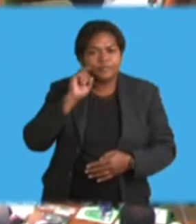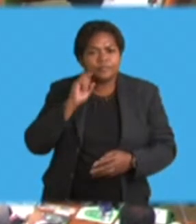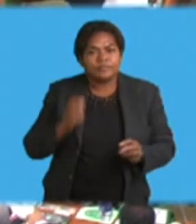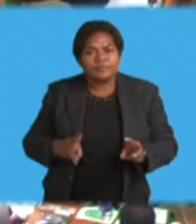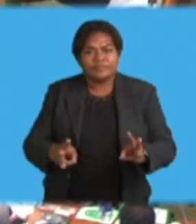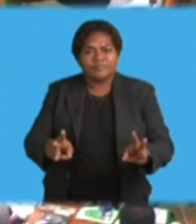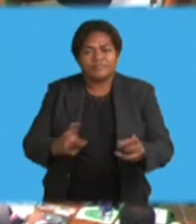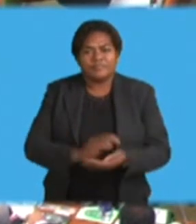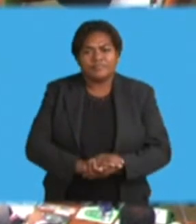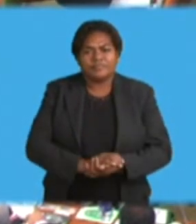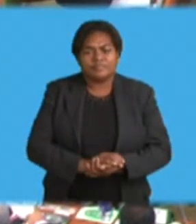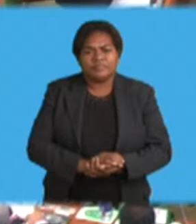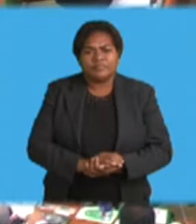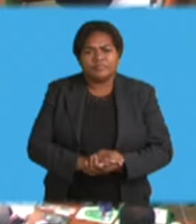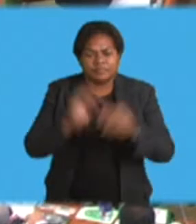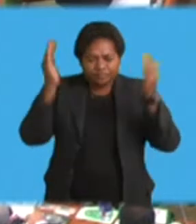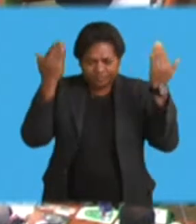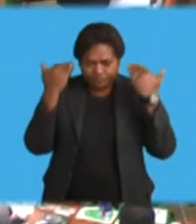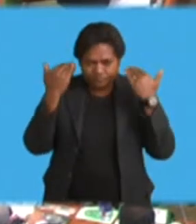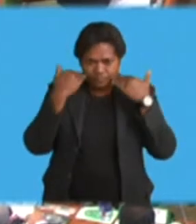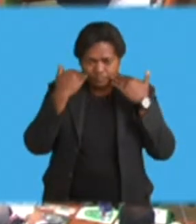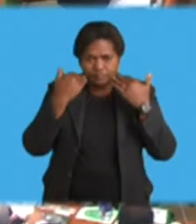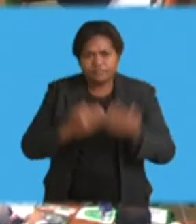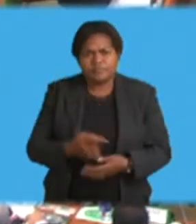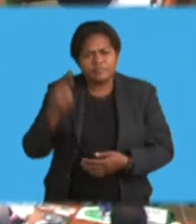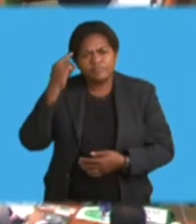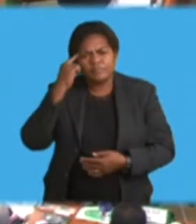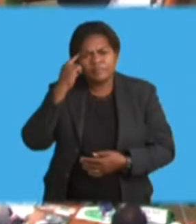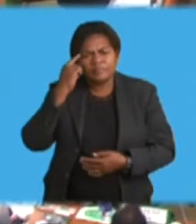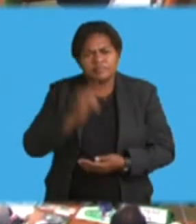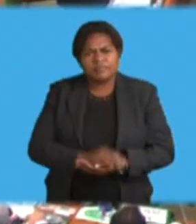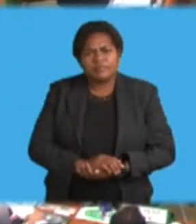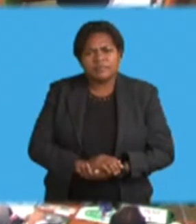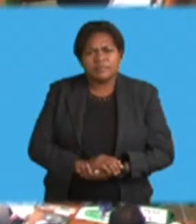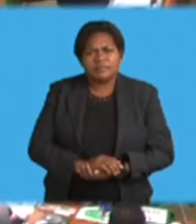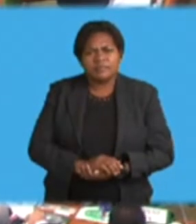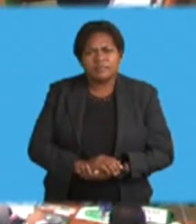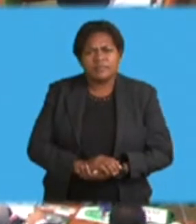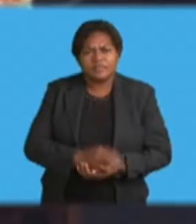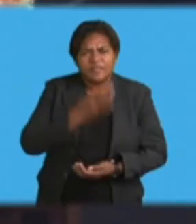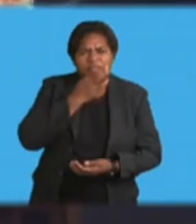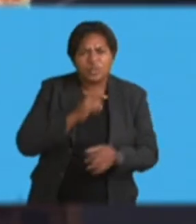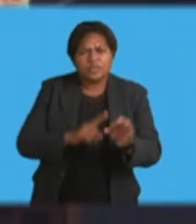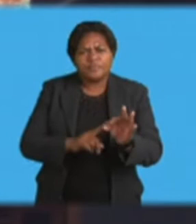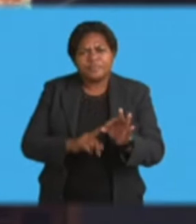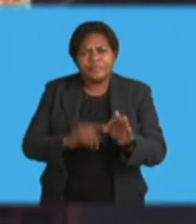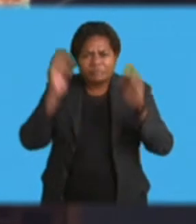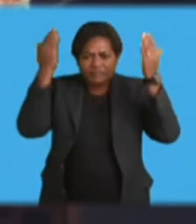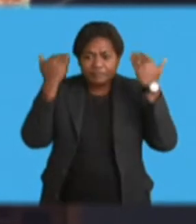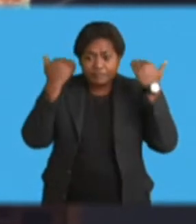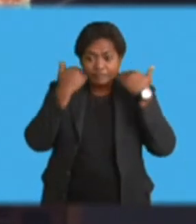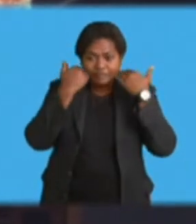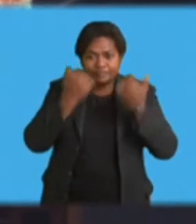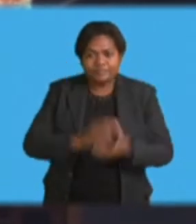Mr. Speaker, I think it's a really an incomplete question, Mr. Speaker. River